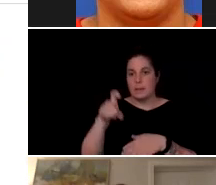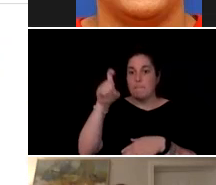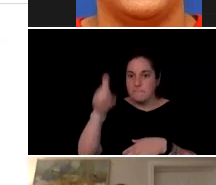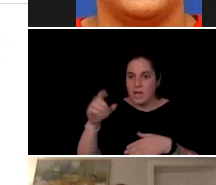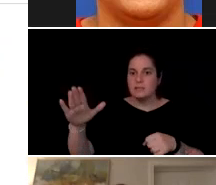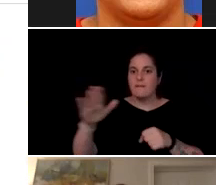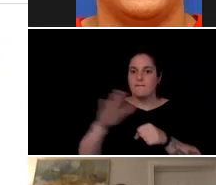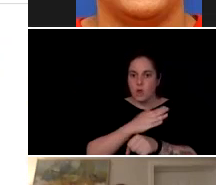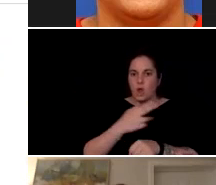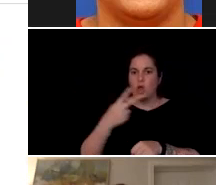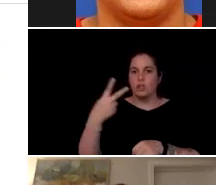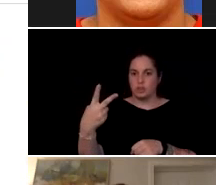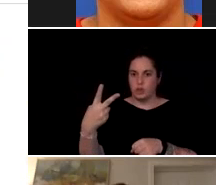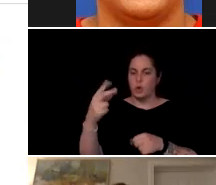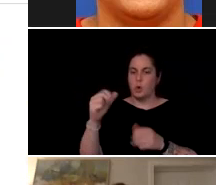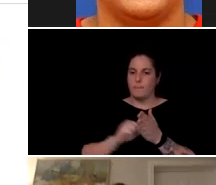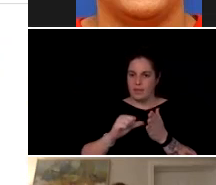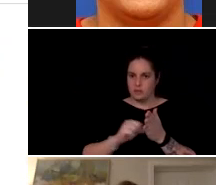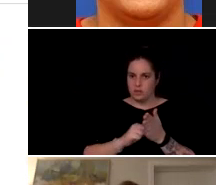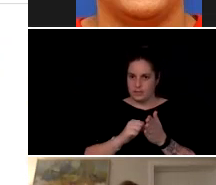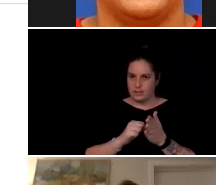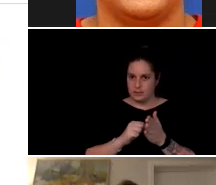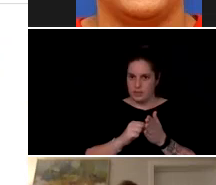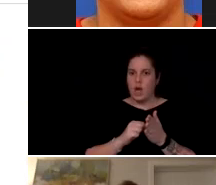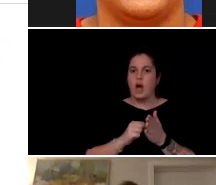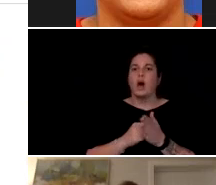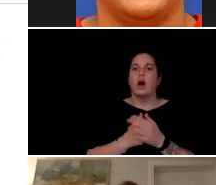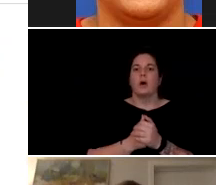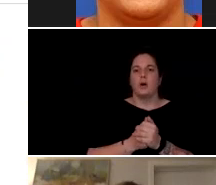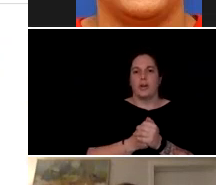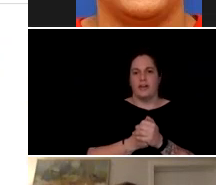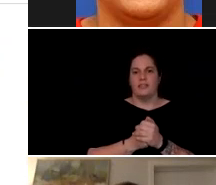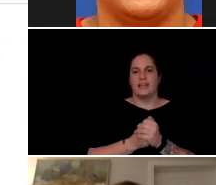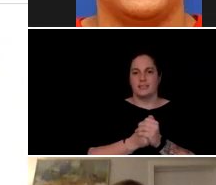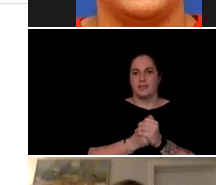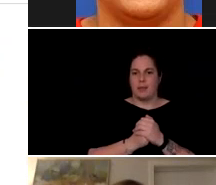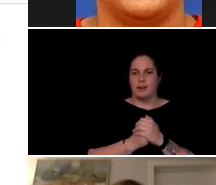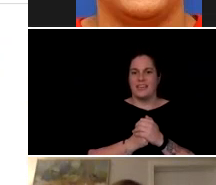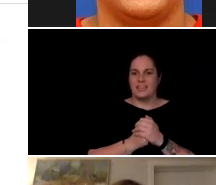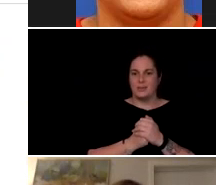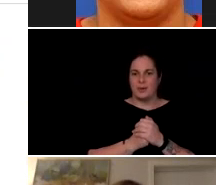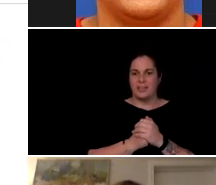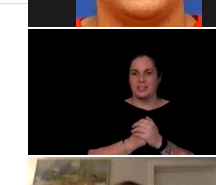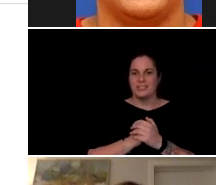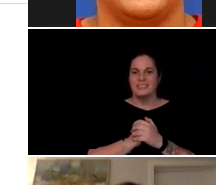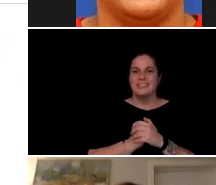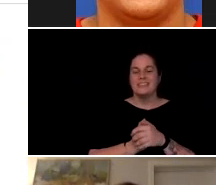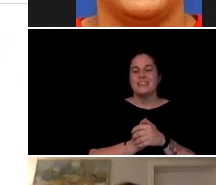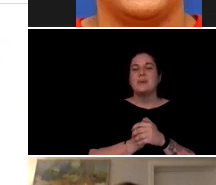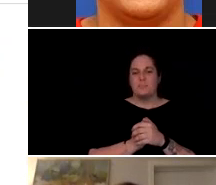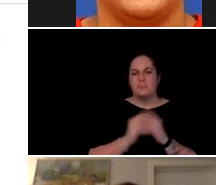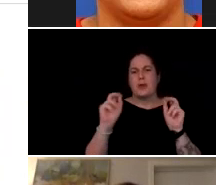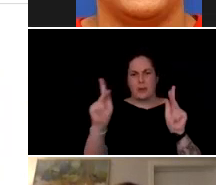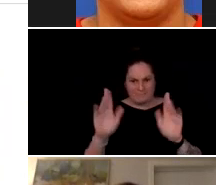pages long. So let me break that down for you, right? Okay. Oh, okay. That's okay. A lot better. Thank you so much. Okay,